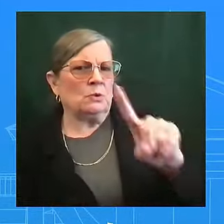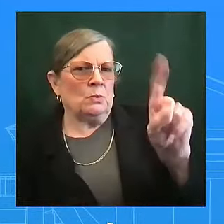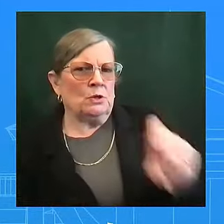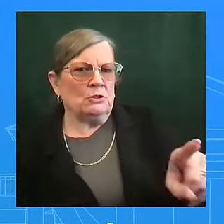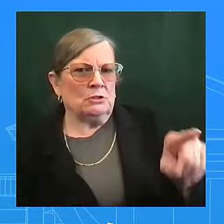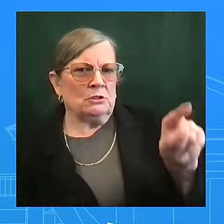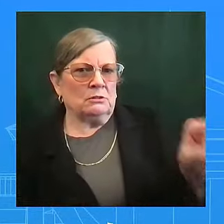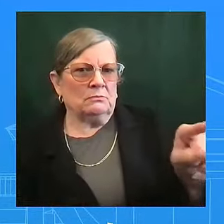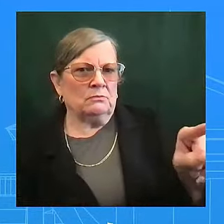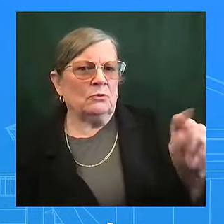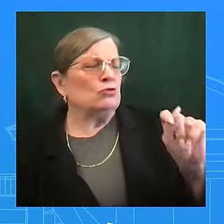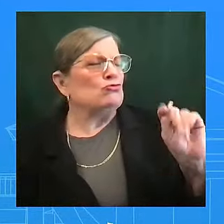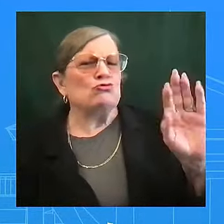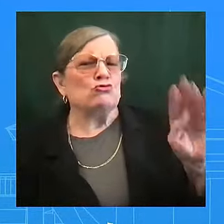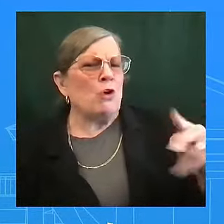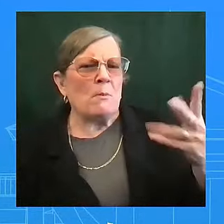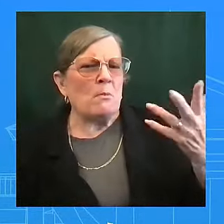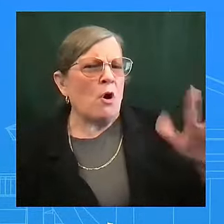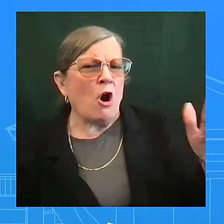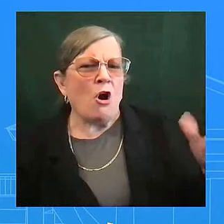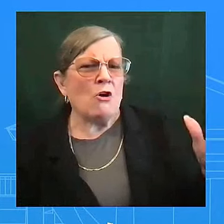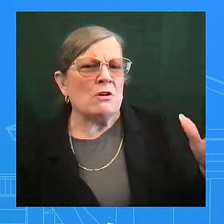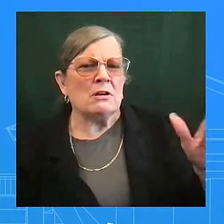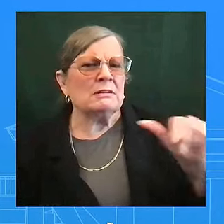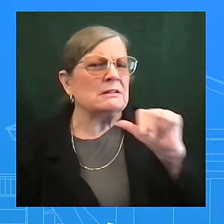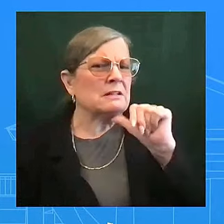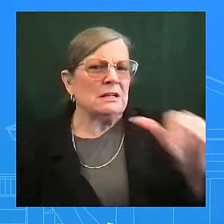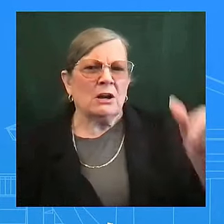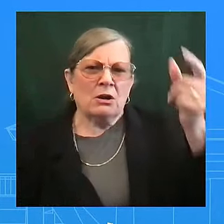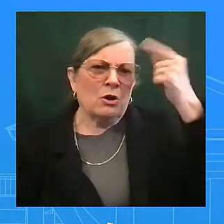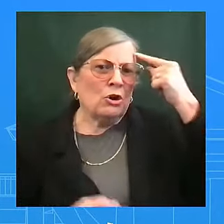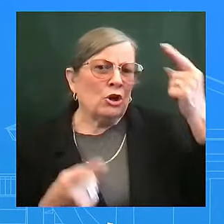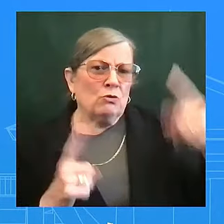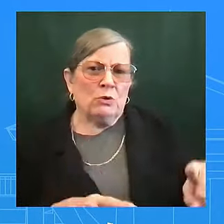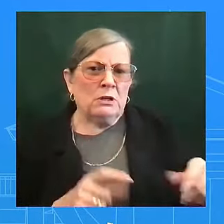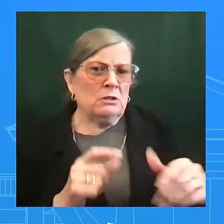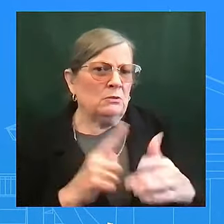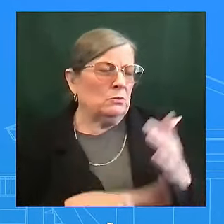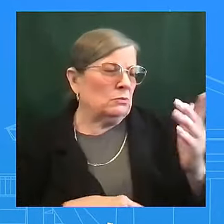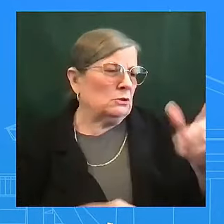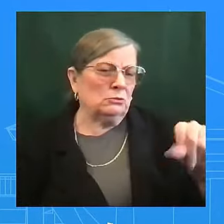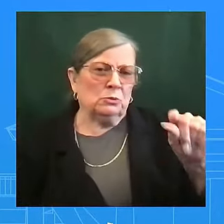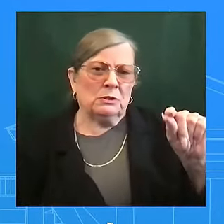Republicans. That's something that Republicans support. So this is not